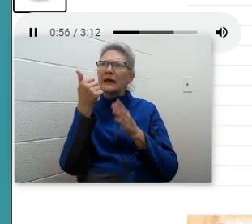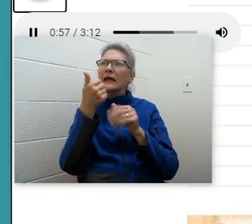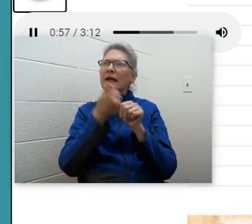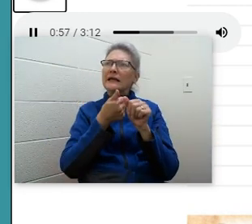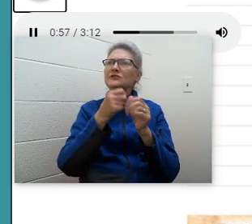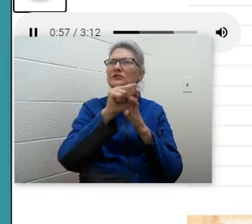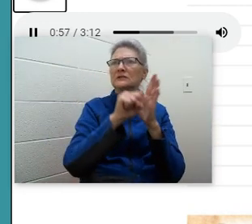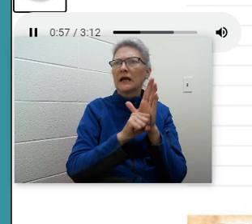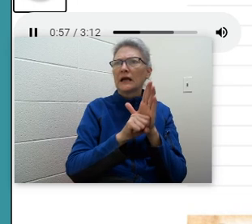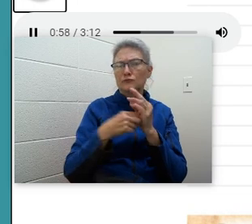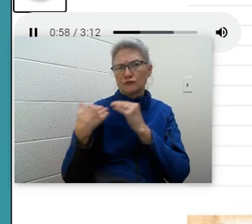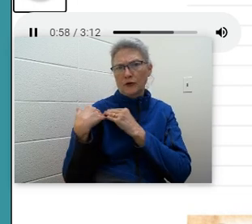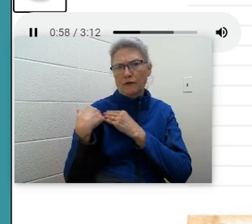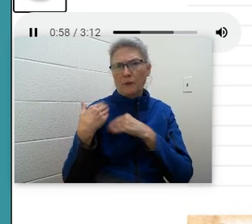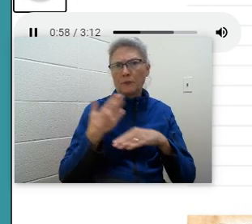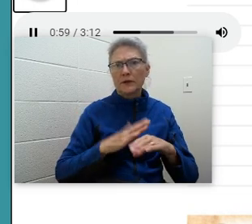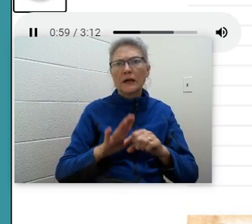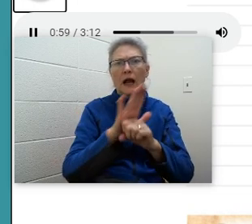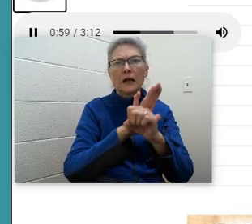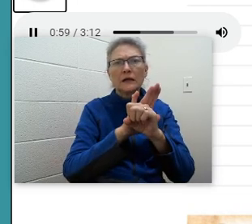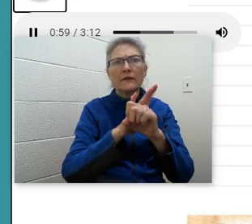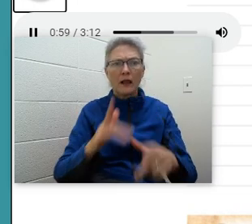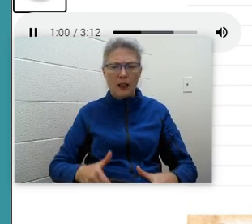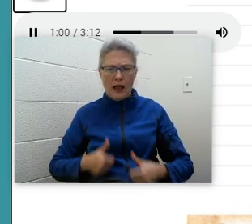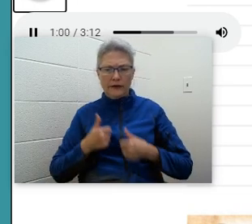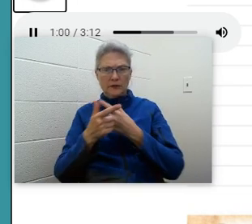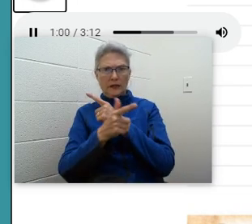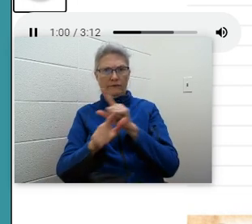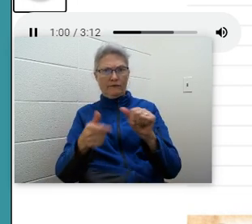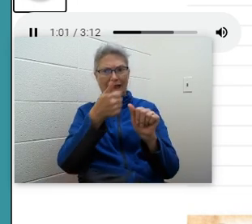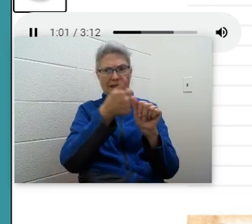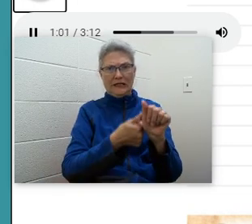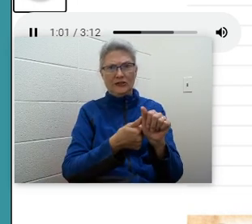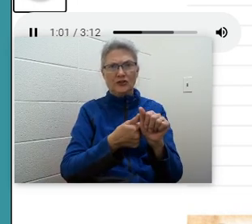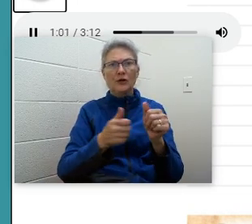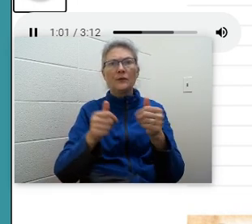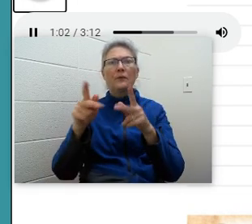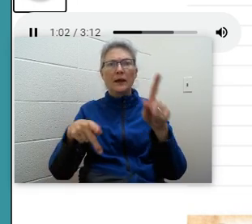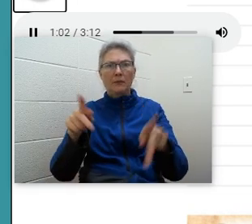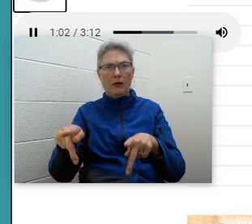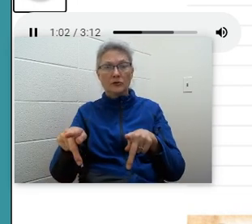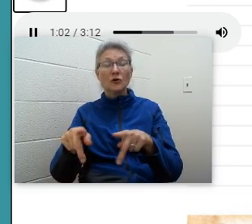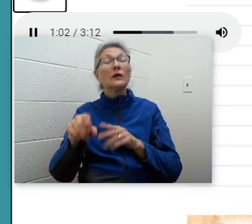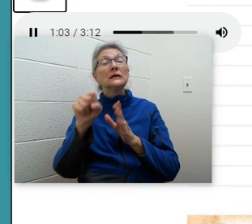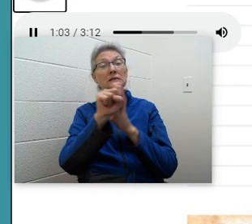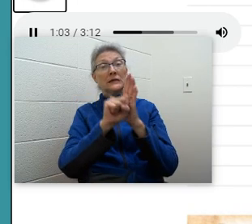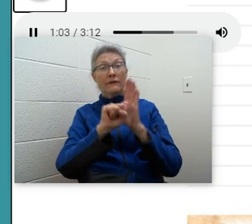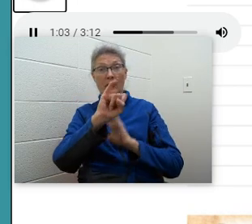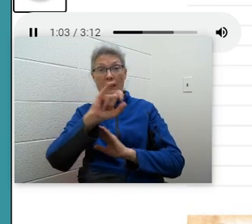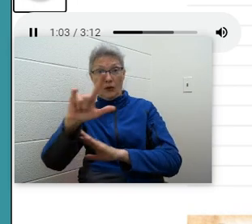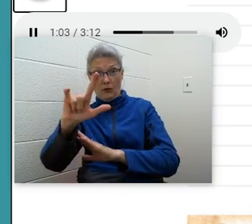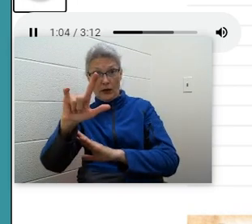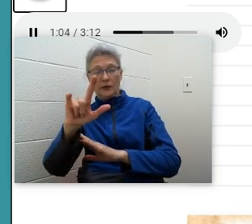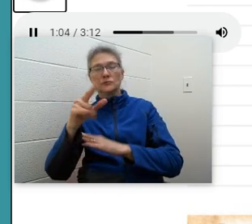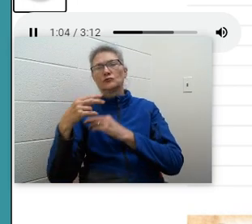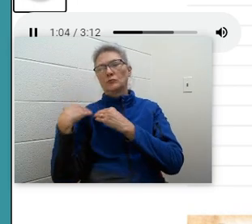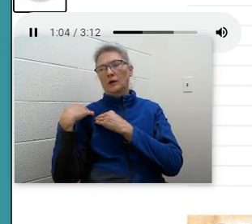own citizens. So, the state of Illinois is responsible for all of us who live in